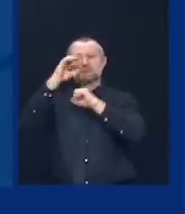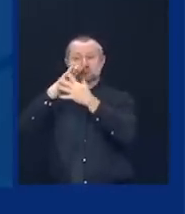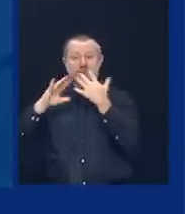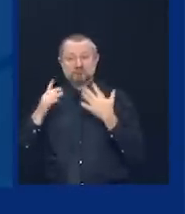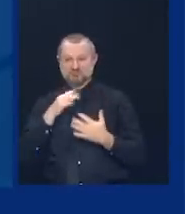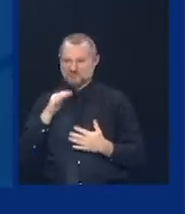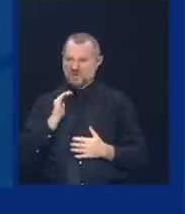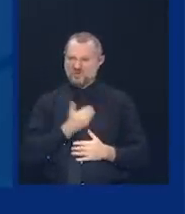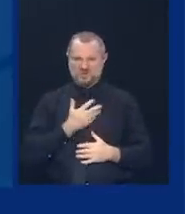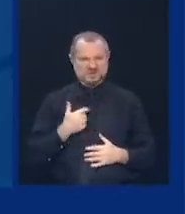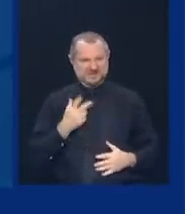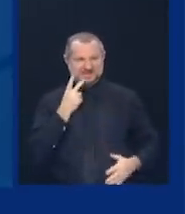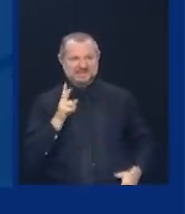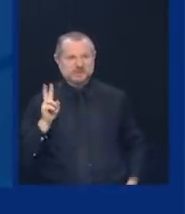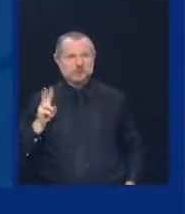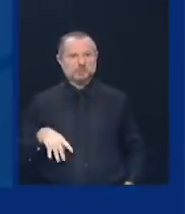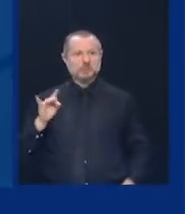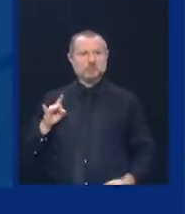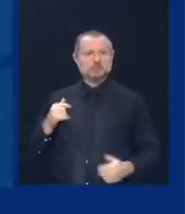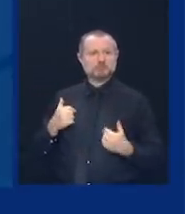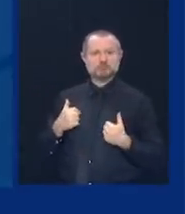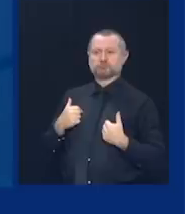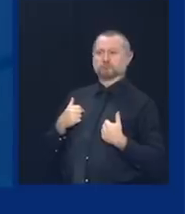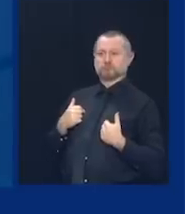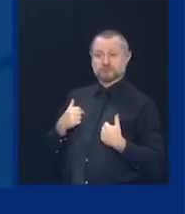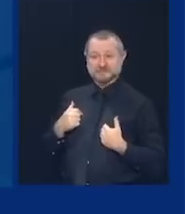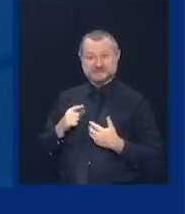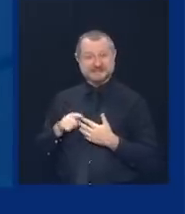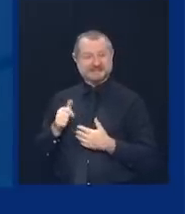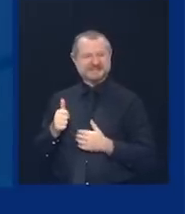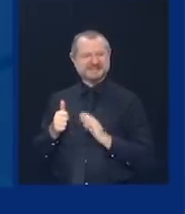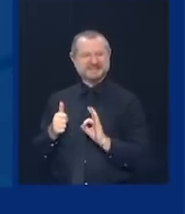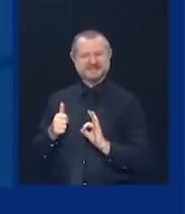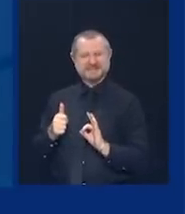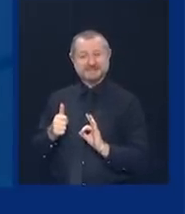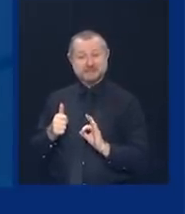which is great news